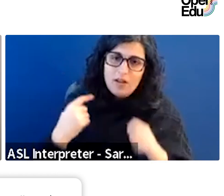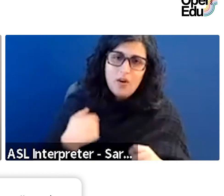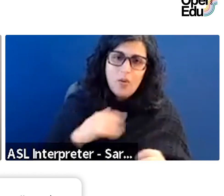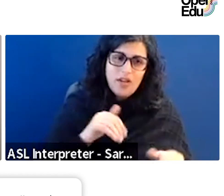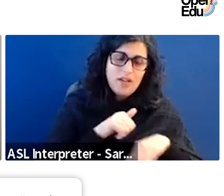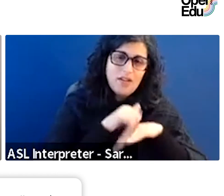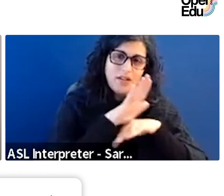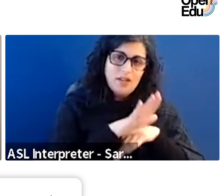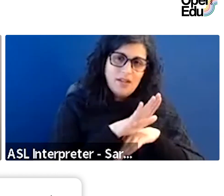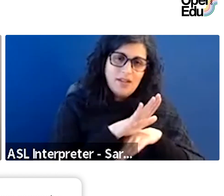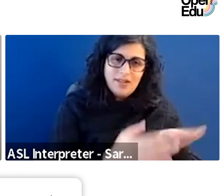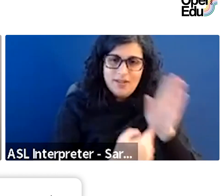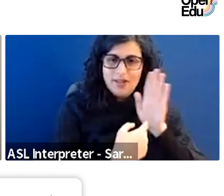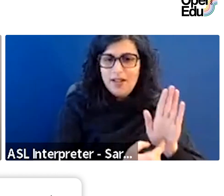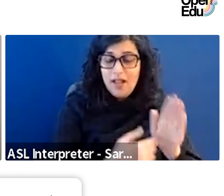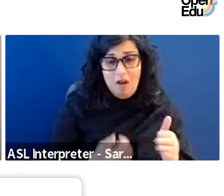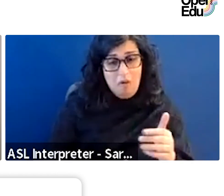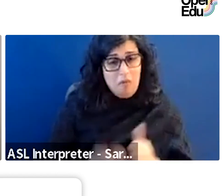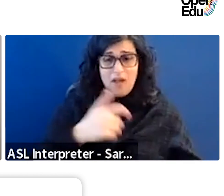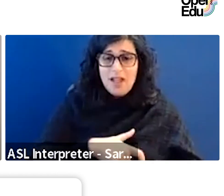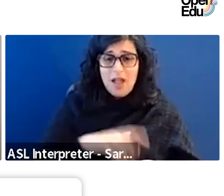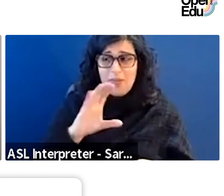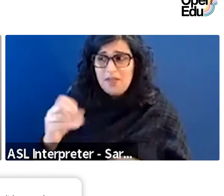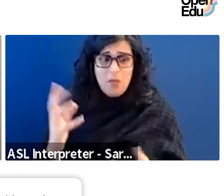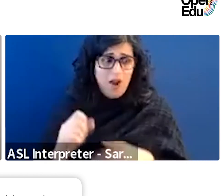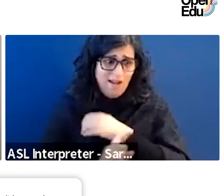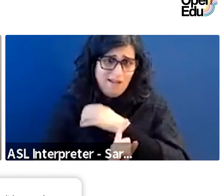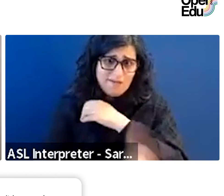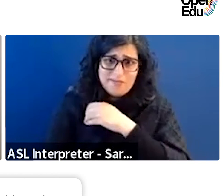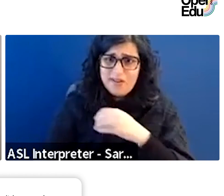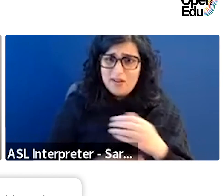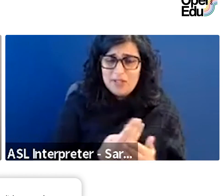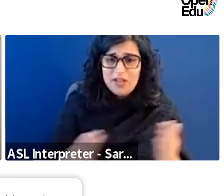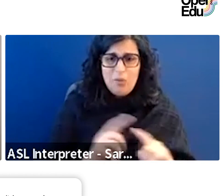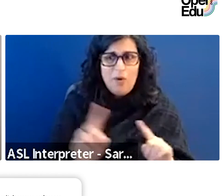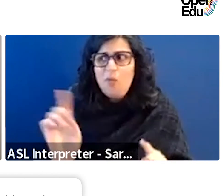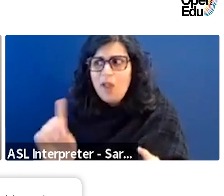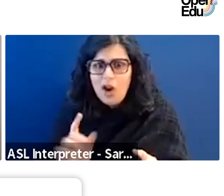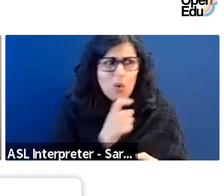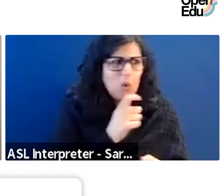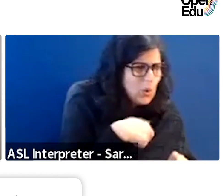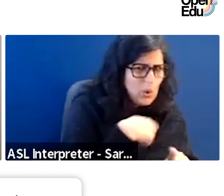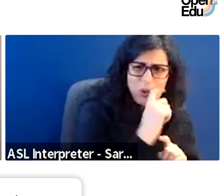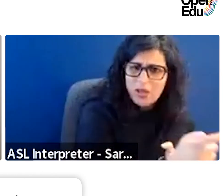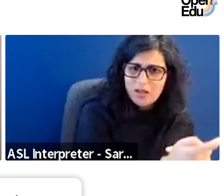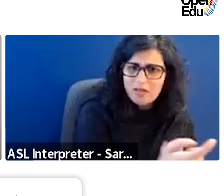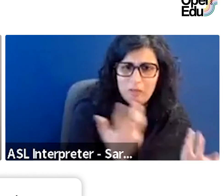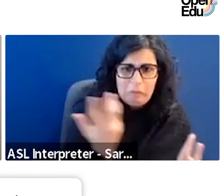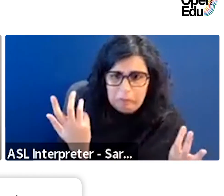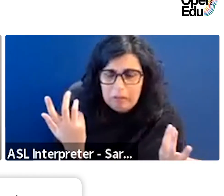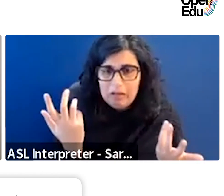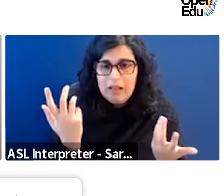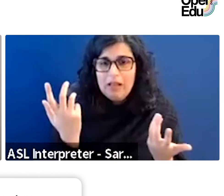like a deck, and most of the time these companies, they want to get rid of these materials. They just don't know where or who to give them to. And one of